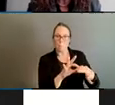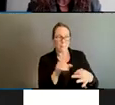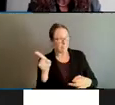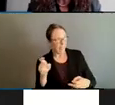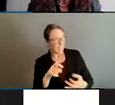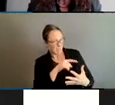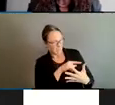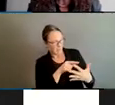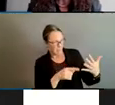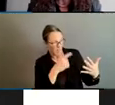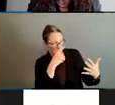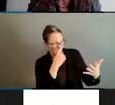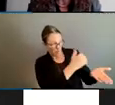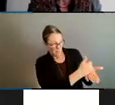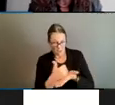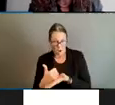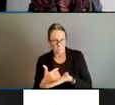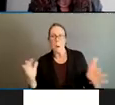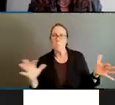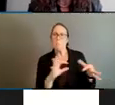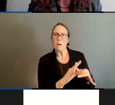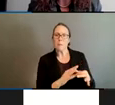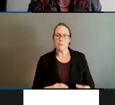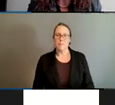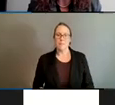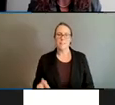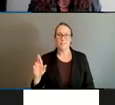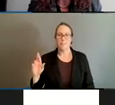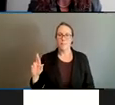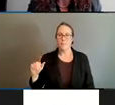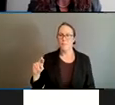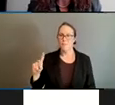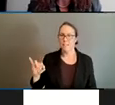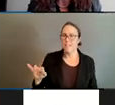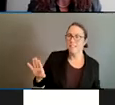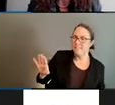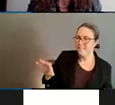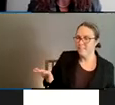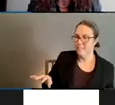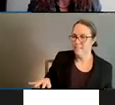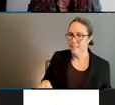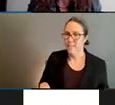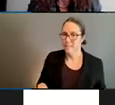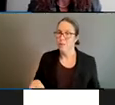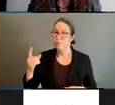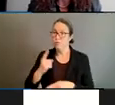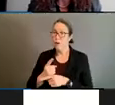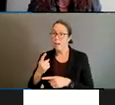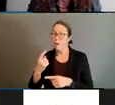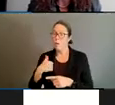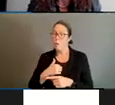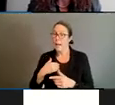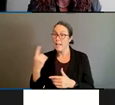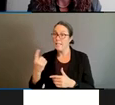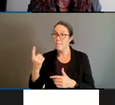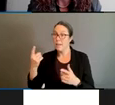needs. Yeah. And so please feel free to help us with a constituent that, and because it was a quirky thing that,